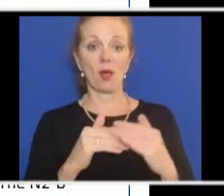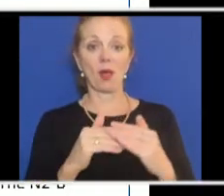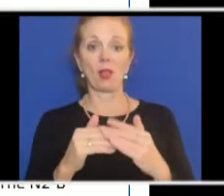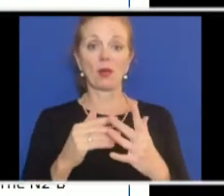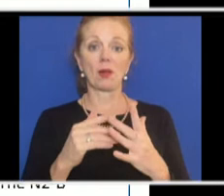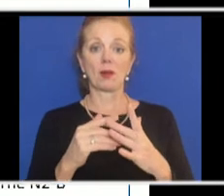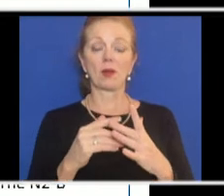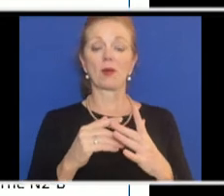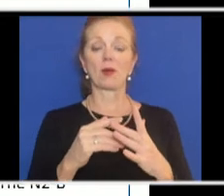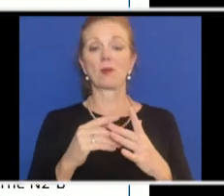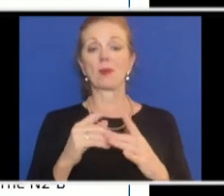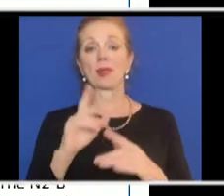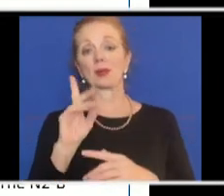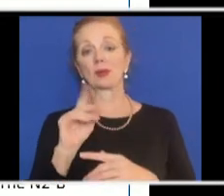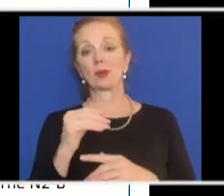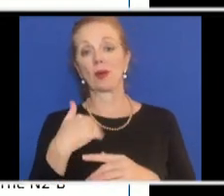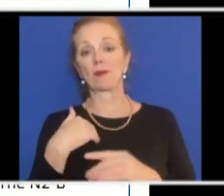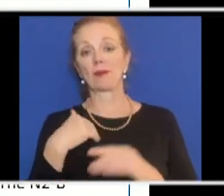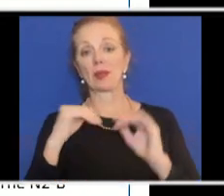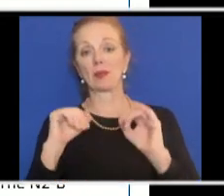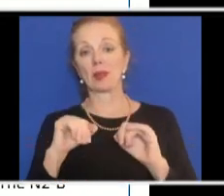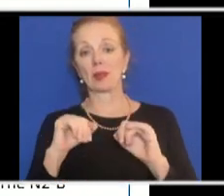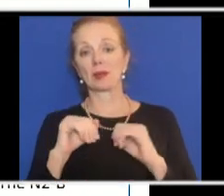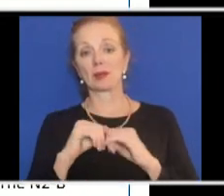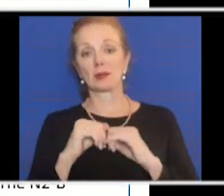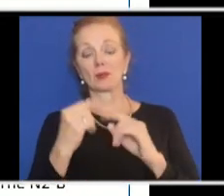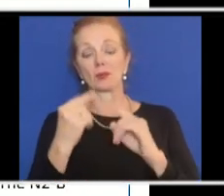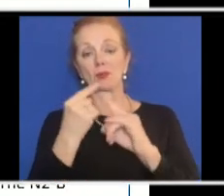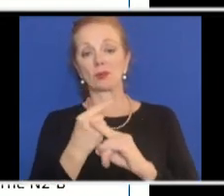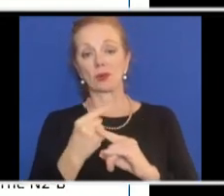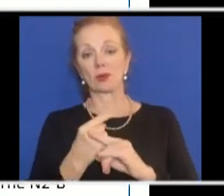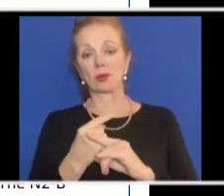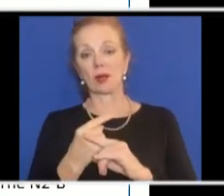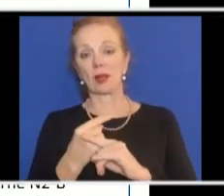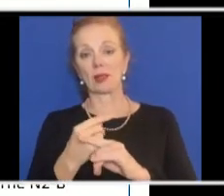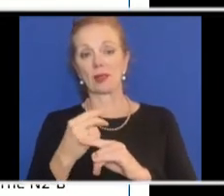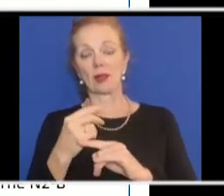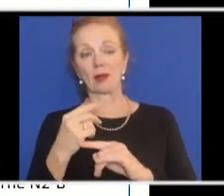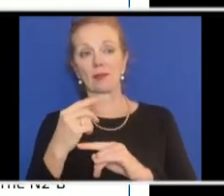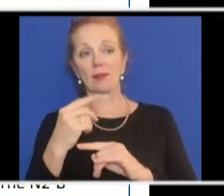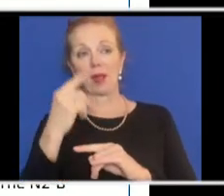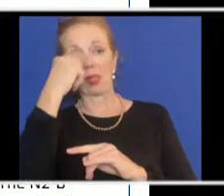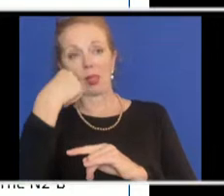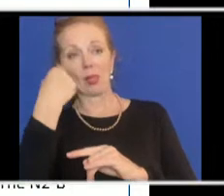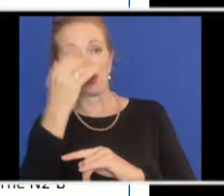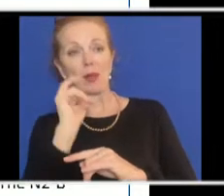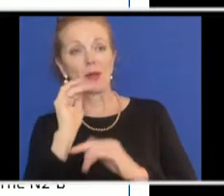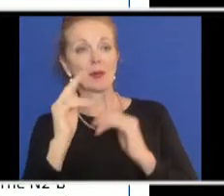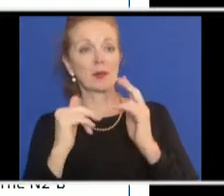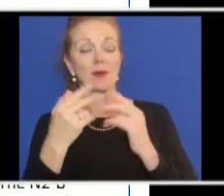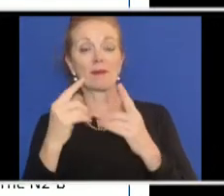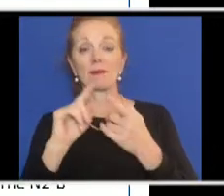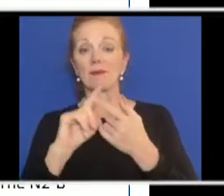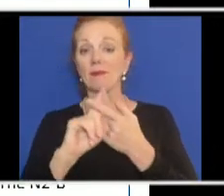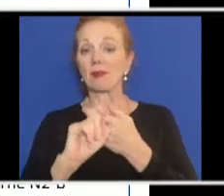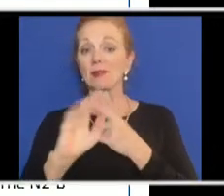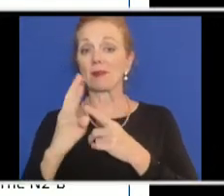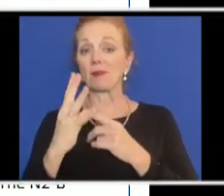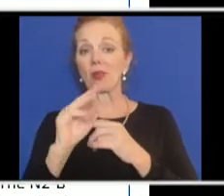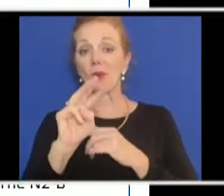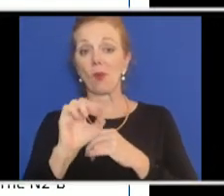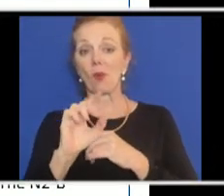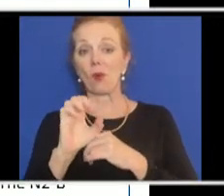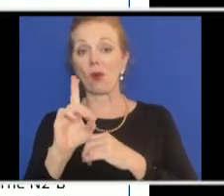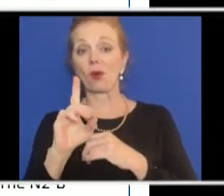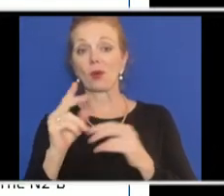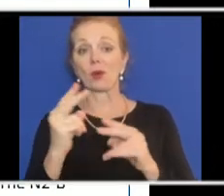do have ability to regulate how the look of the building the friends of Fourth Ward stress the importance of using